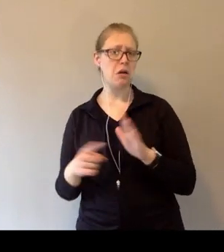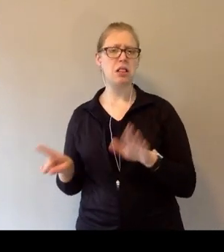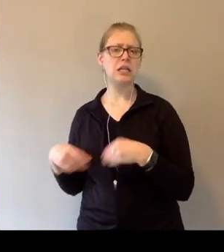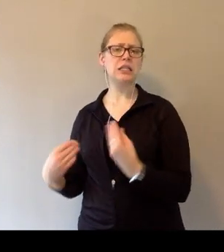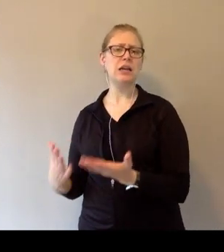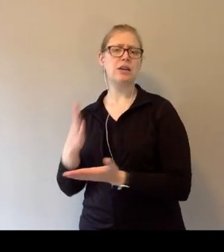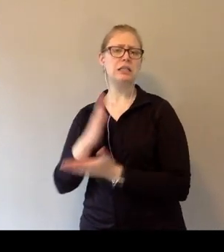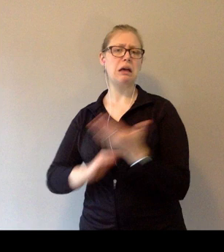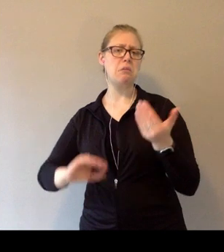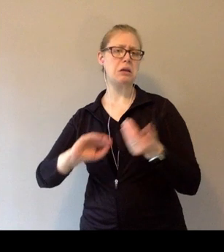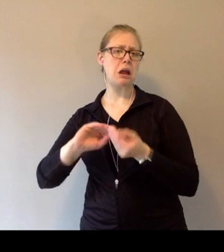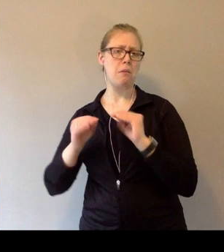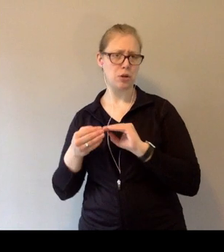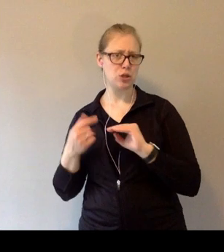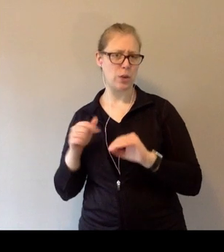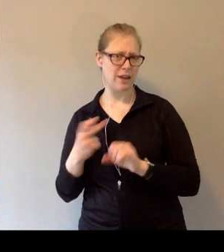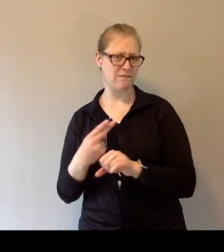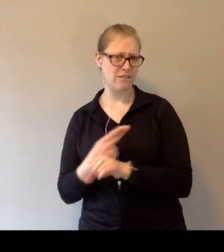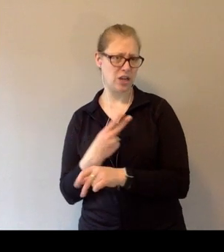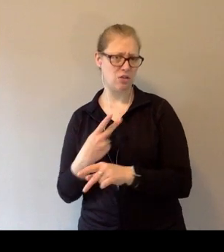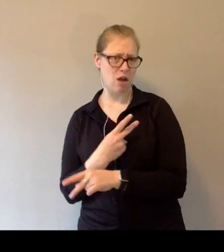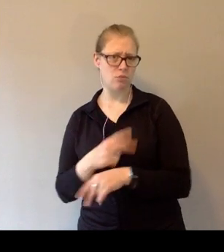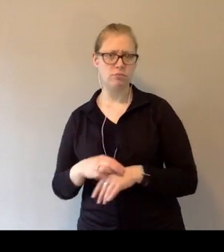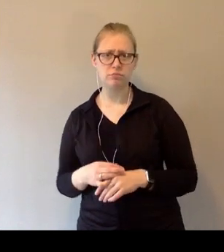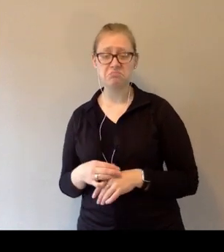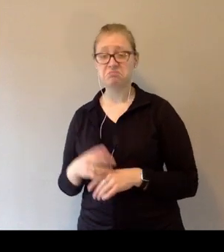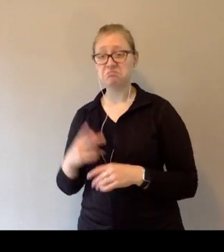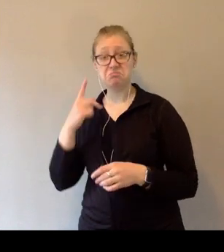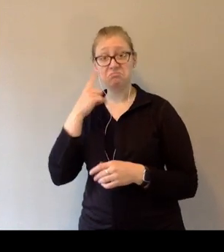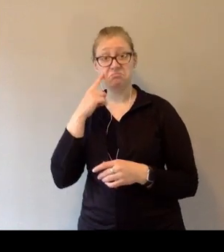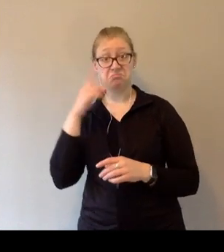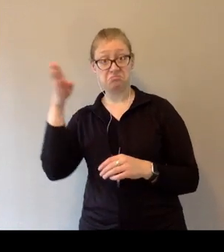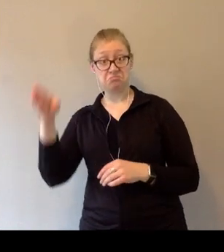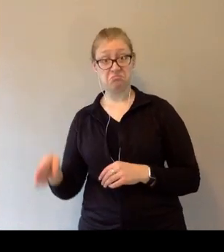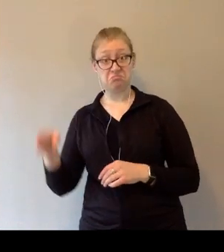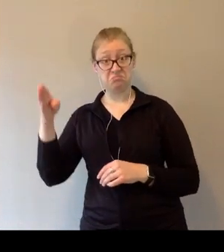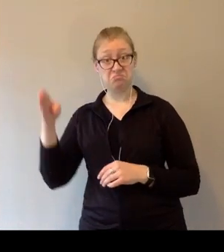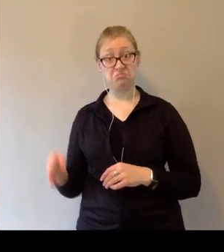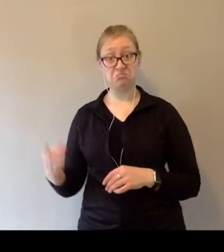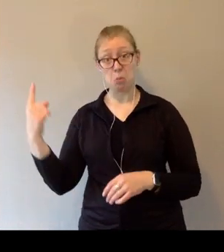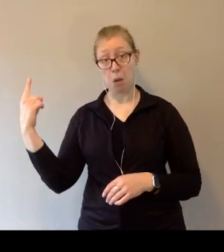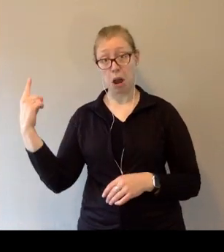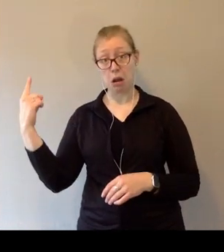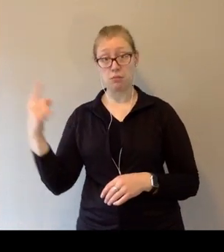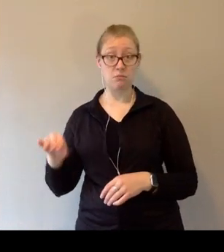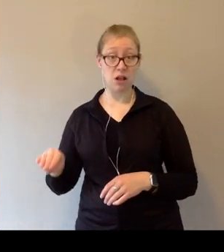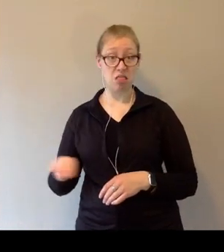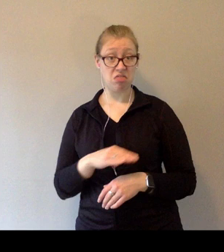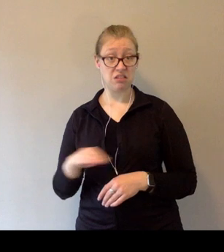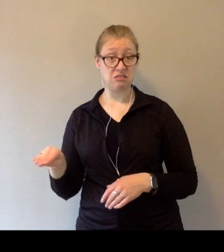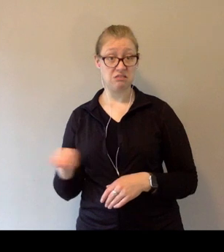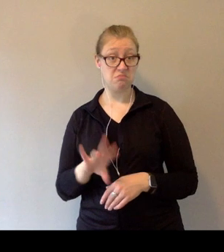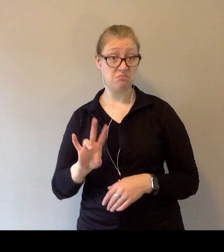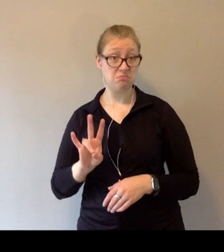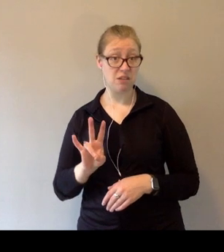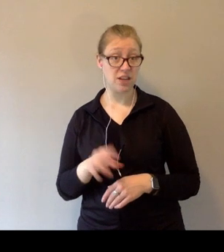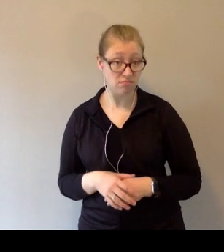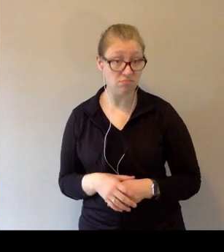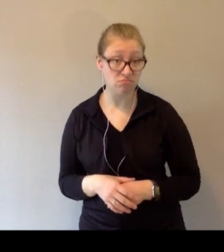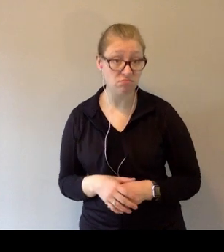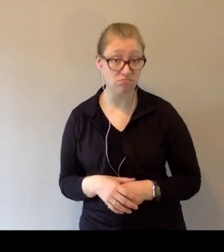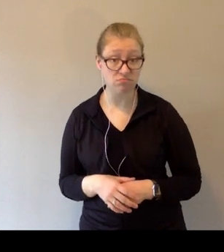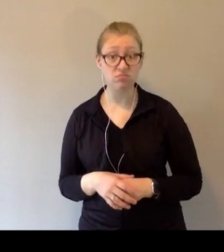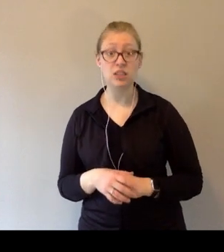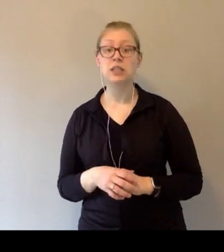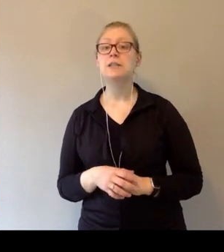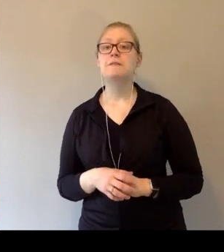can calculate them. Let's say this side of the triangle is 1, and this side is 7.